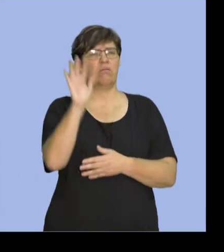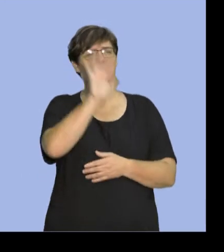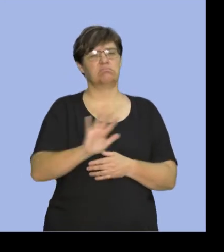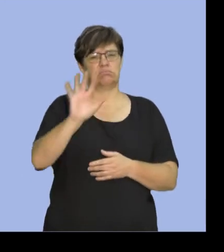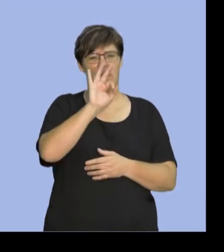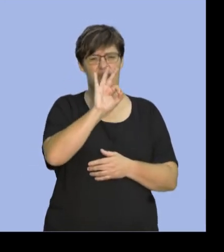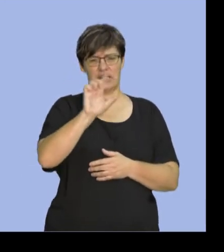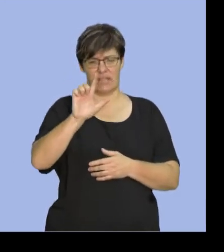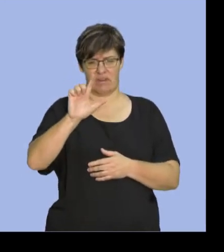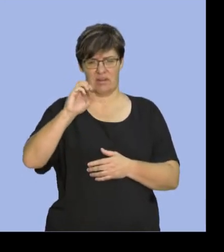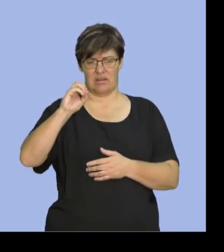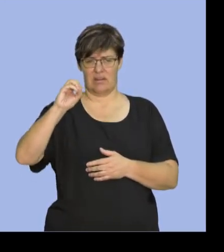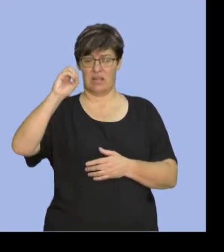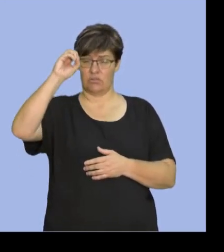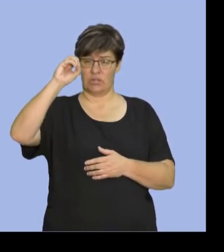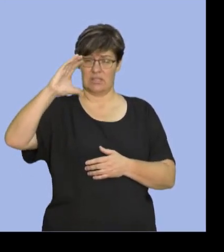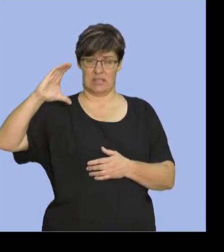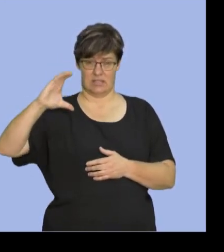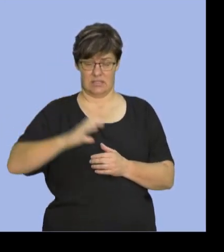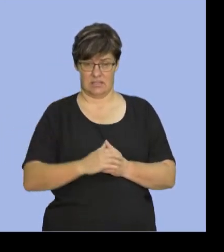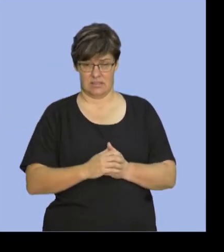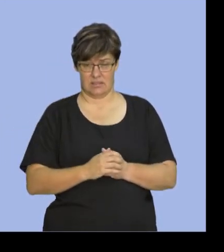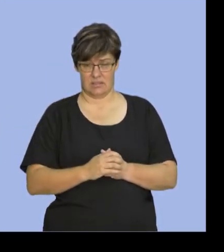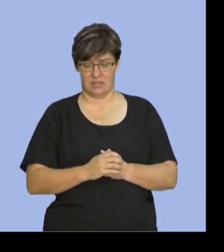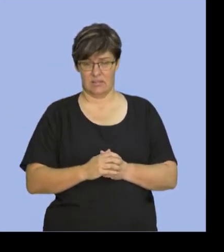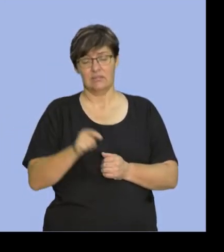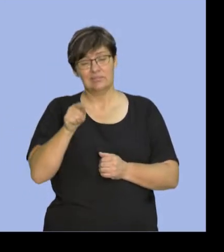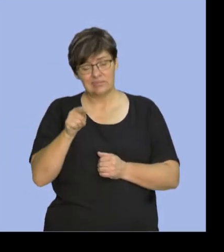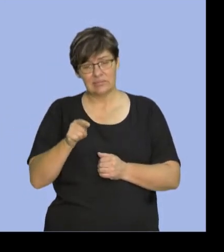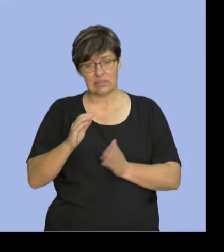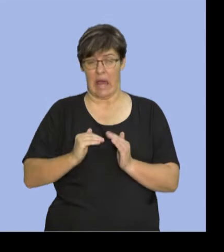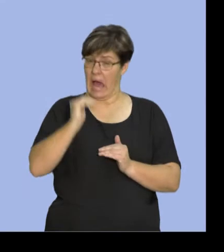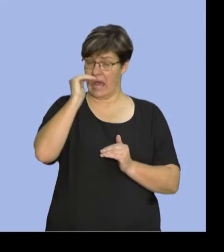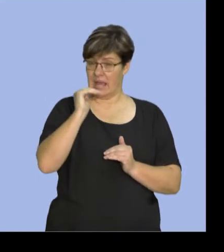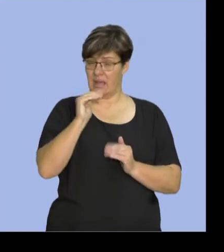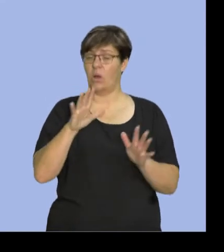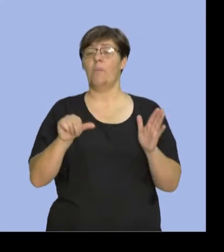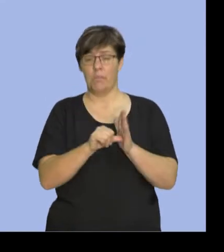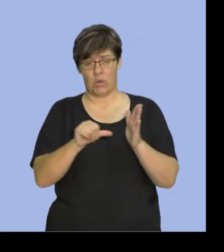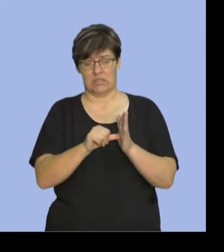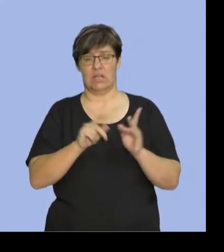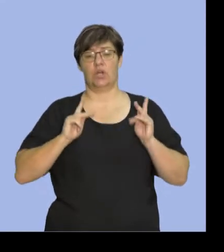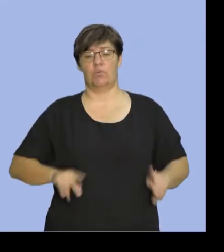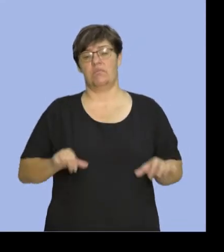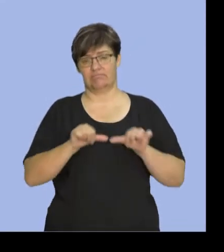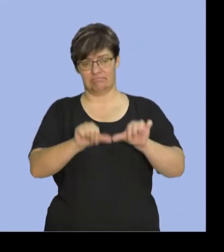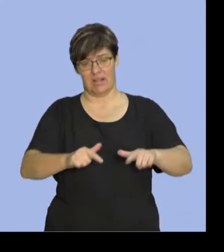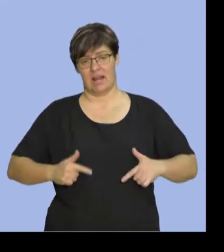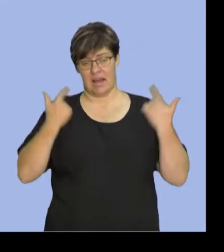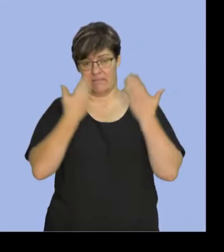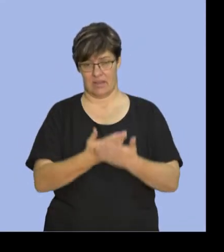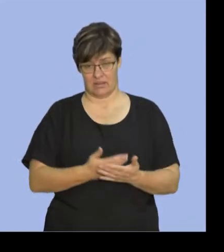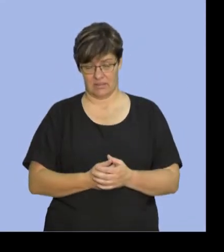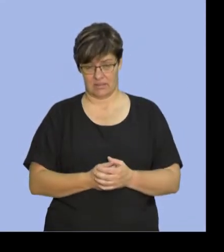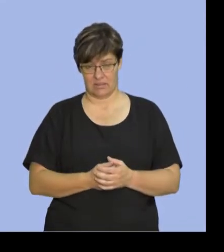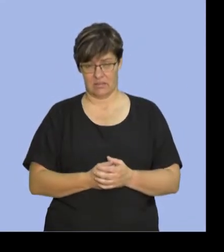degrees Celsius, and this relatively high temperature is critical to human survival. And as I mentioned, that enzymes